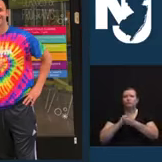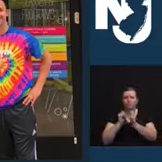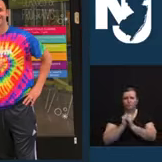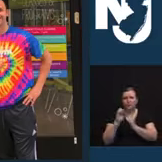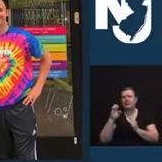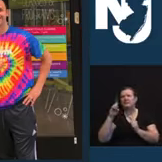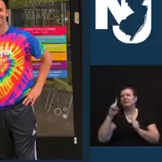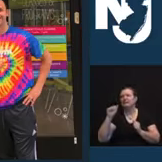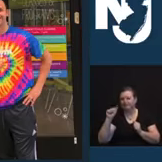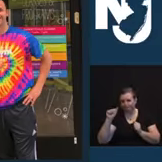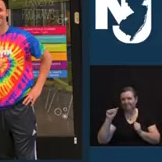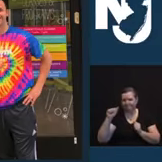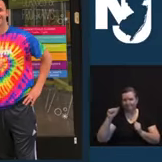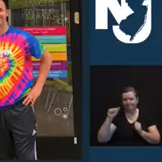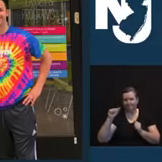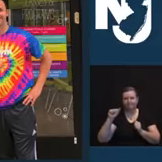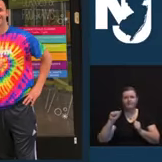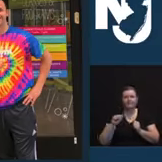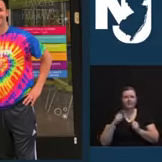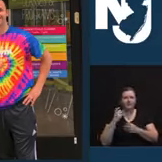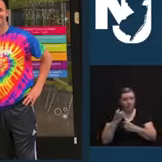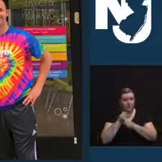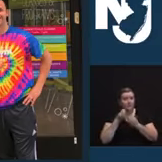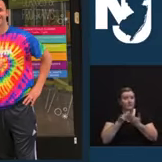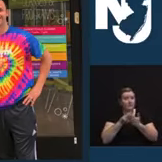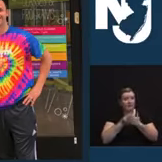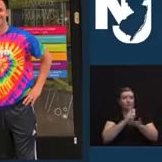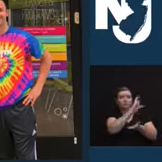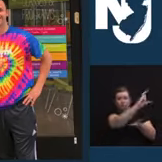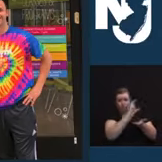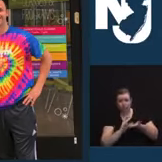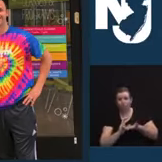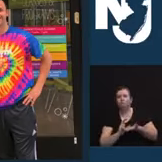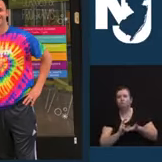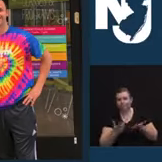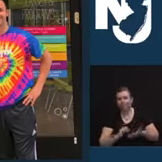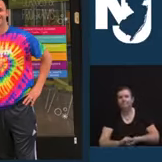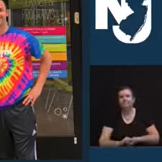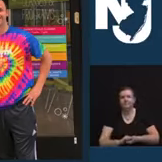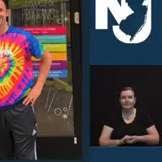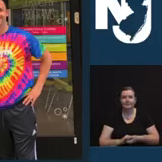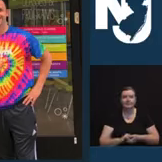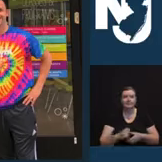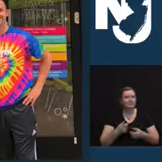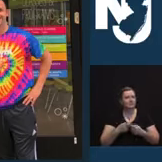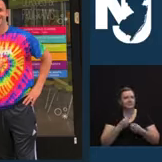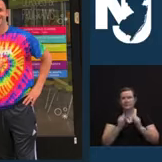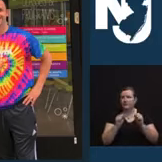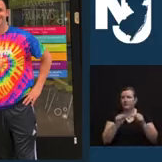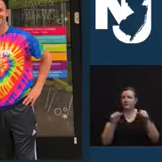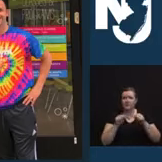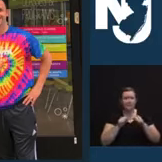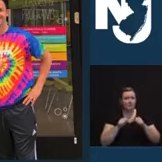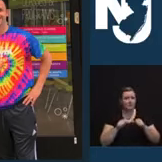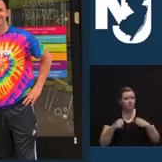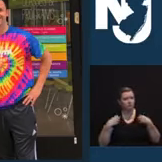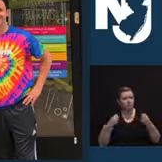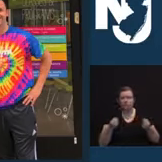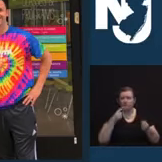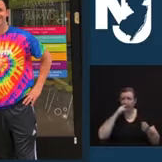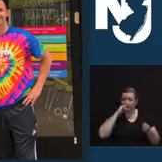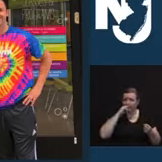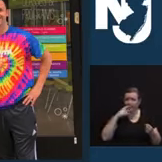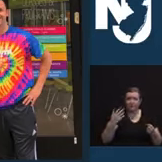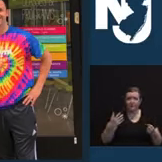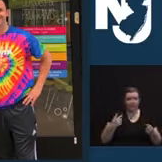Little Gym's premise of being a safe and healthy place for kids. I had the opportunity earlier this week to check in with Danielle and to